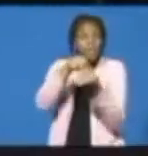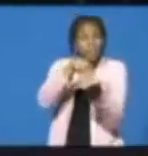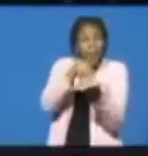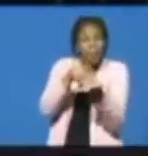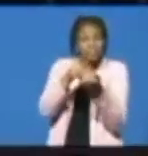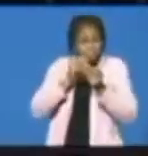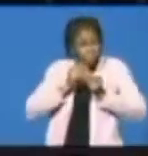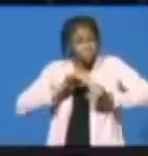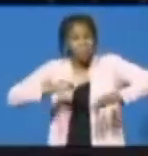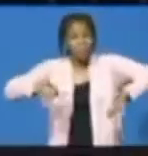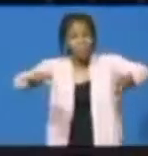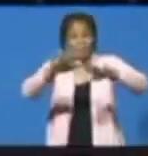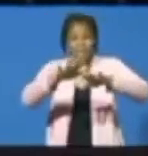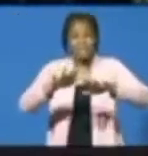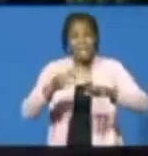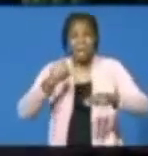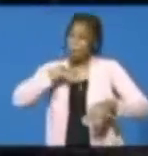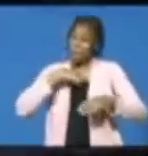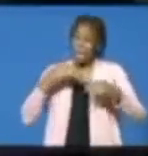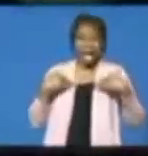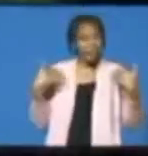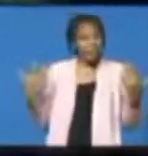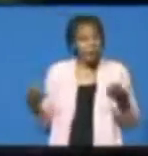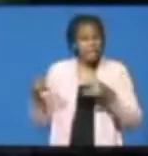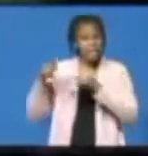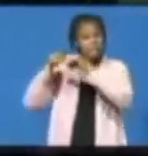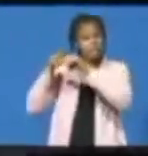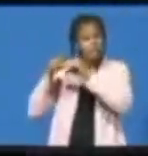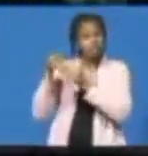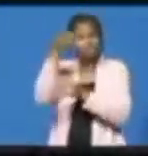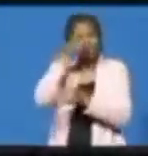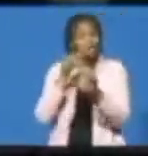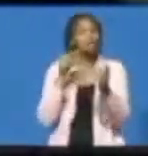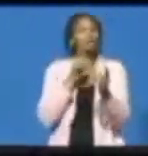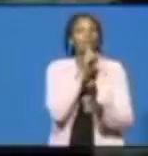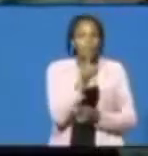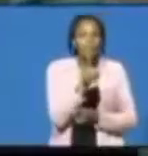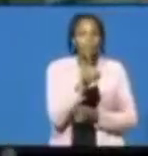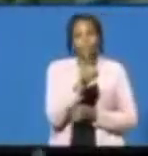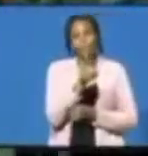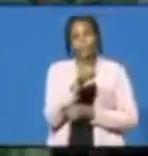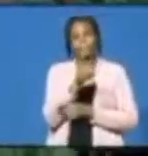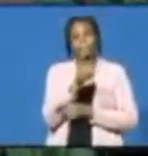is going around, we have the salt of God's truth.